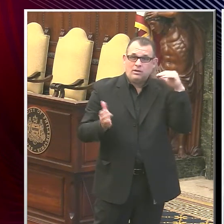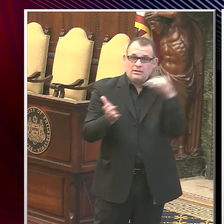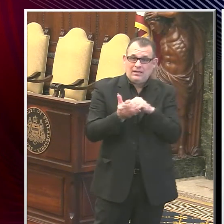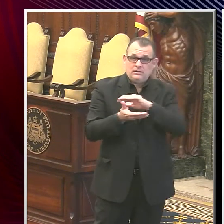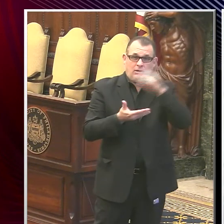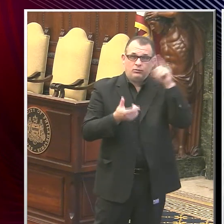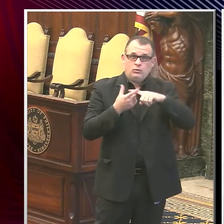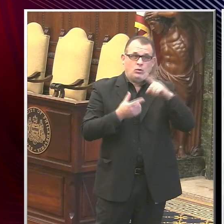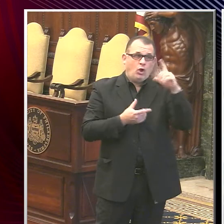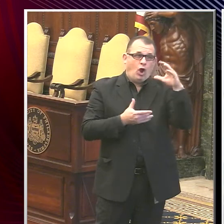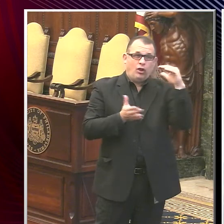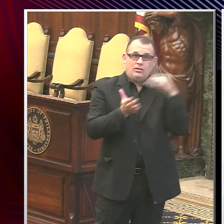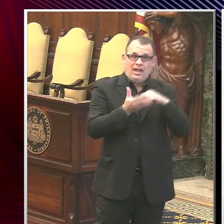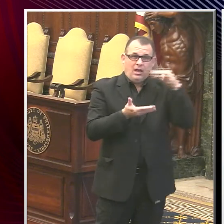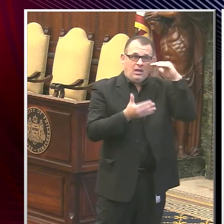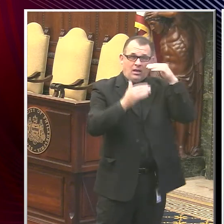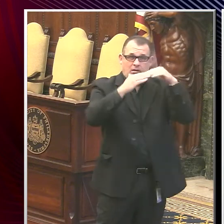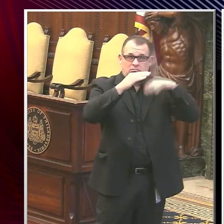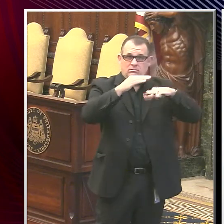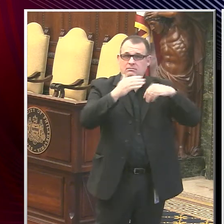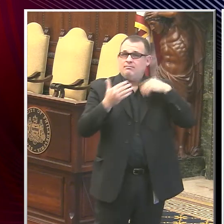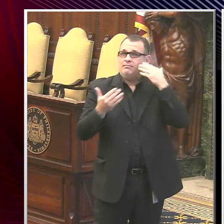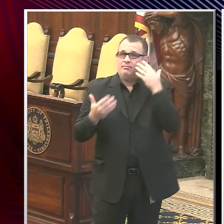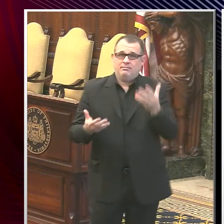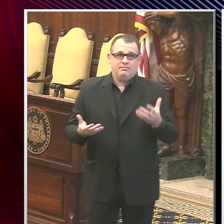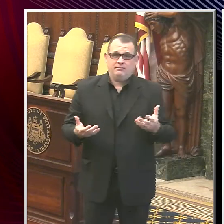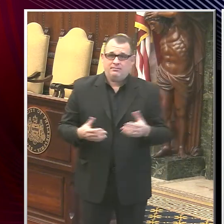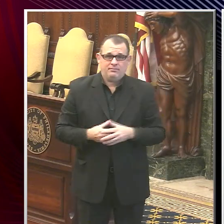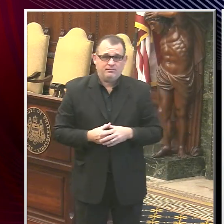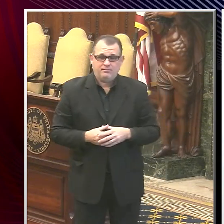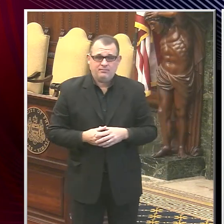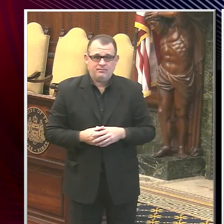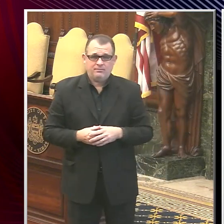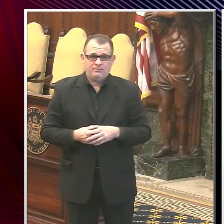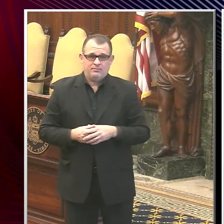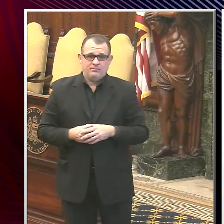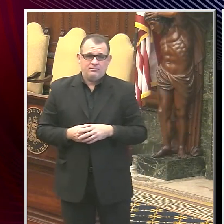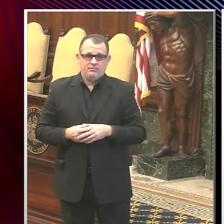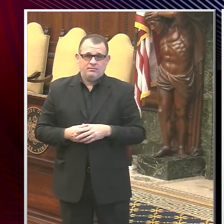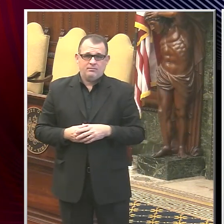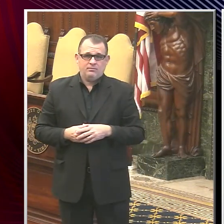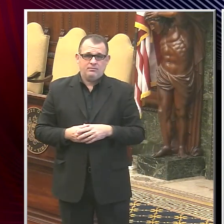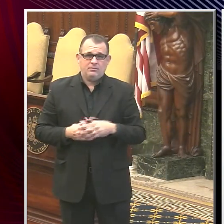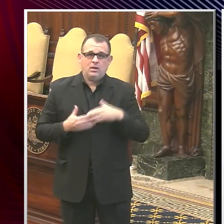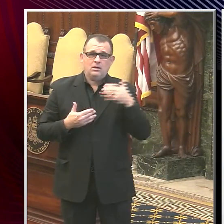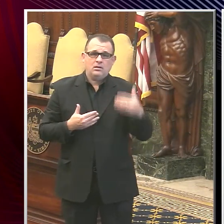Thanks, guys. Right. Thank you, Maggie. Let's go now to Martin Pratt of Philly YBN.